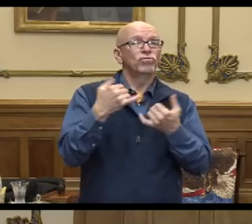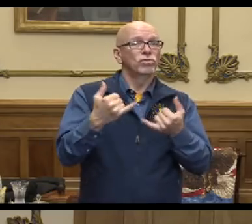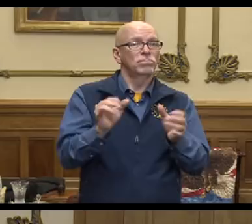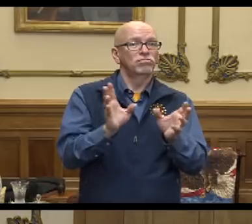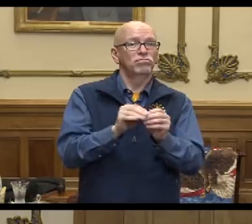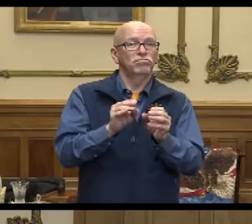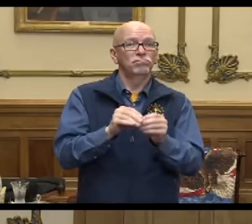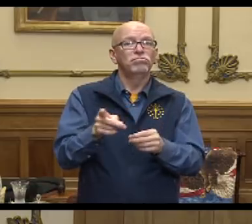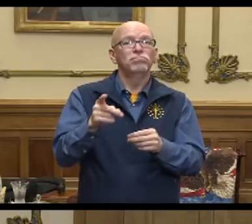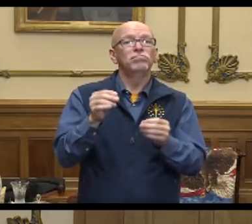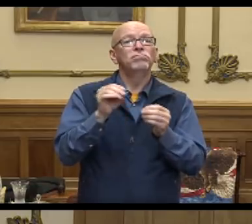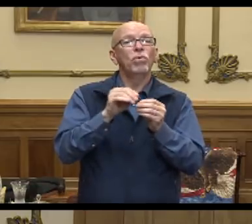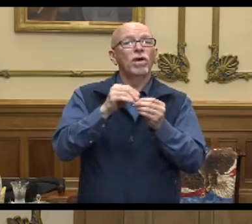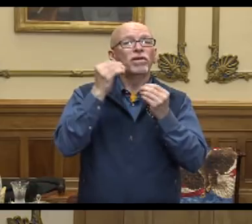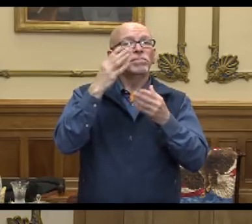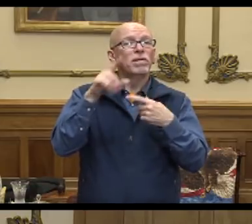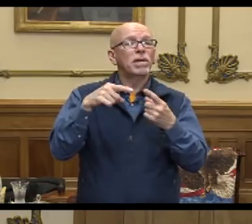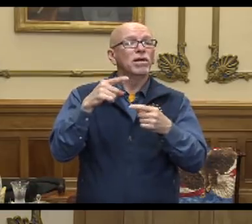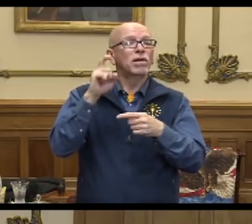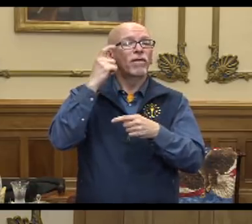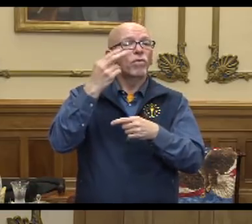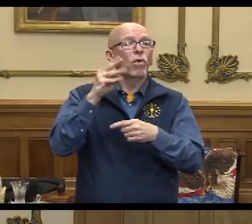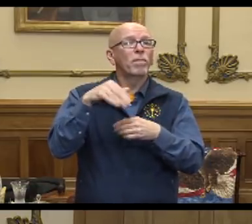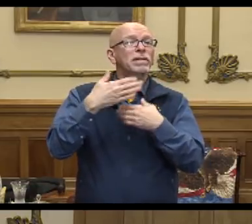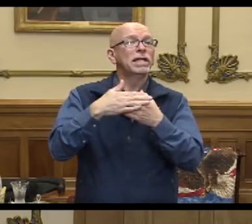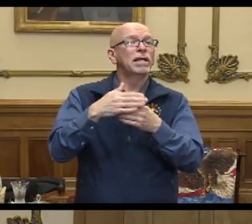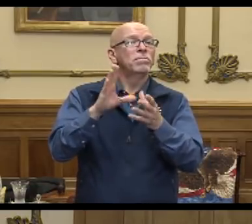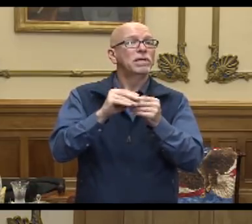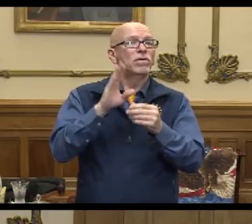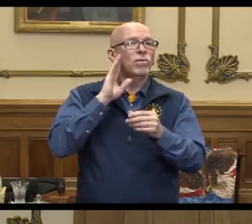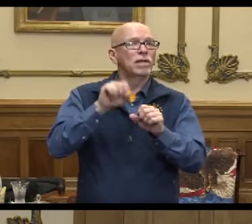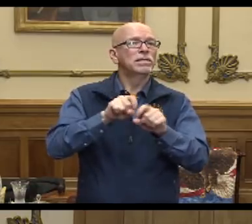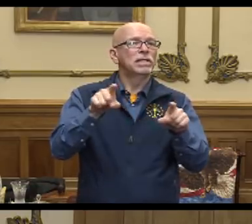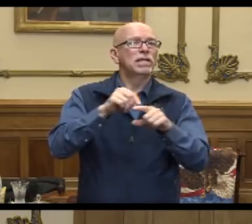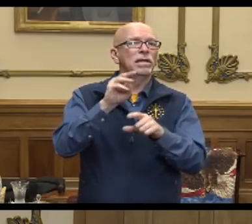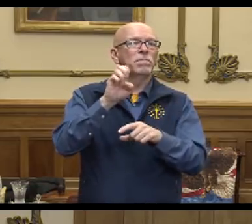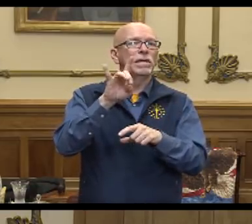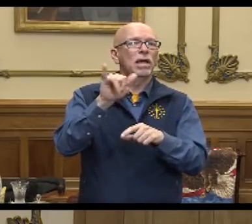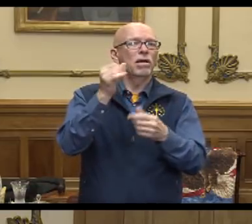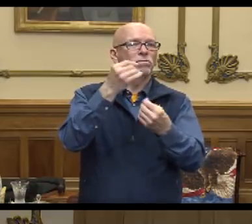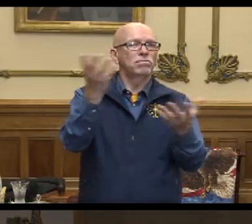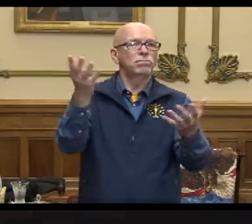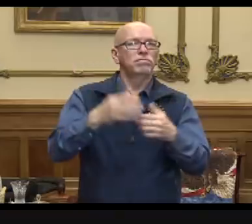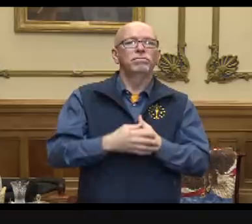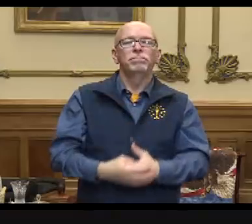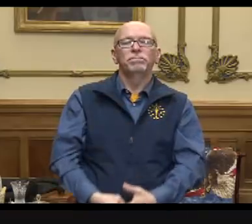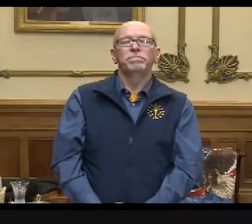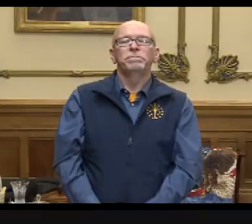briefing. Details regarding Governor Holcomb's next briefing will be sent in a media advisory.